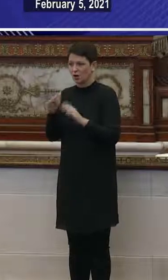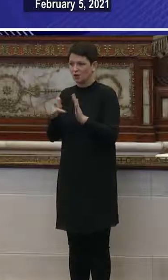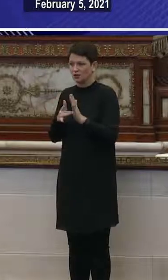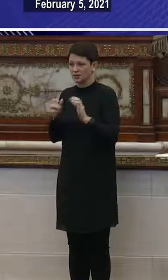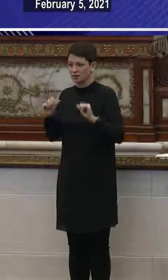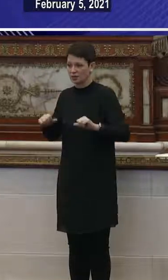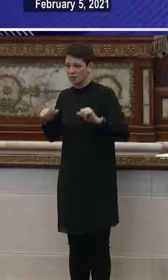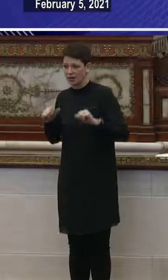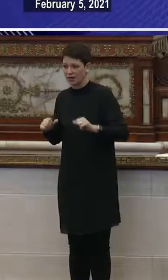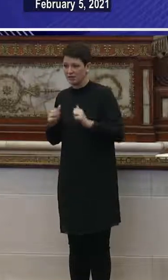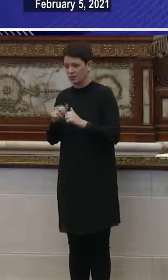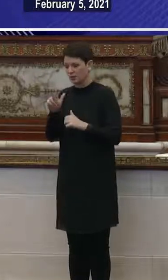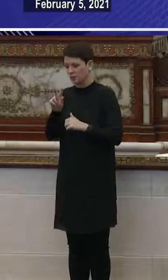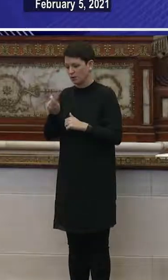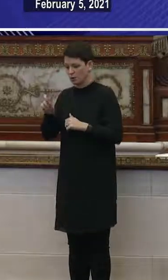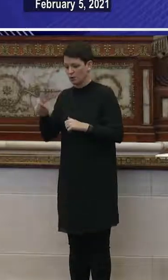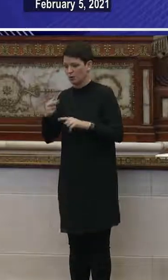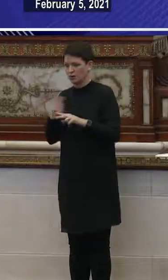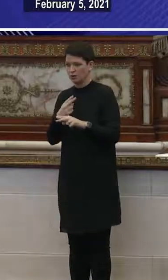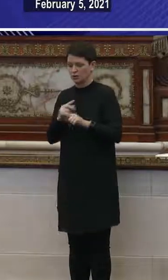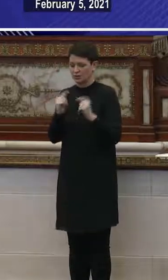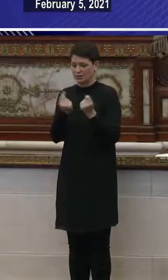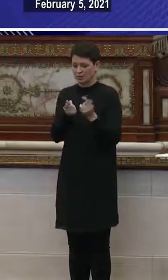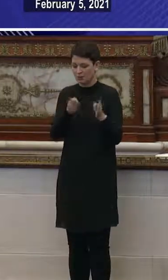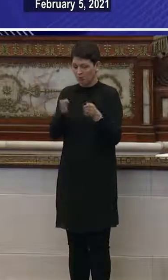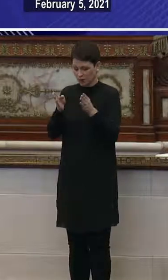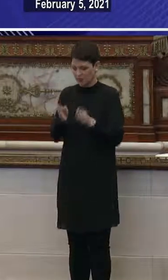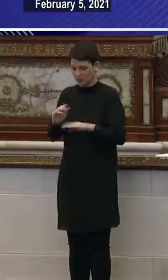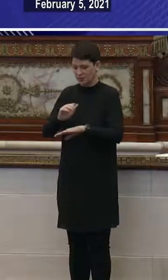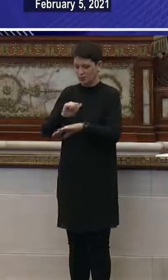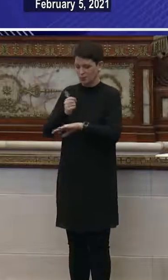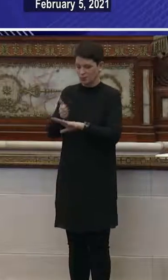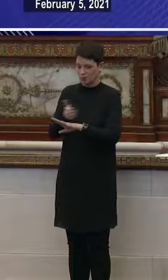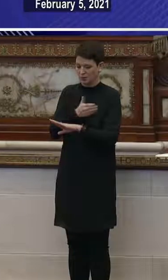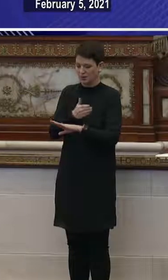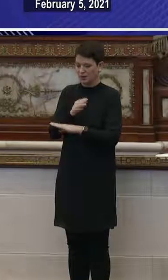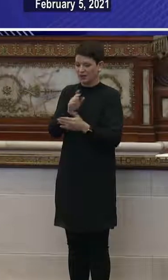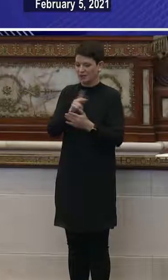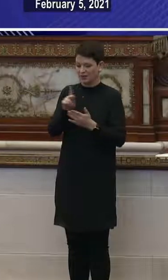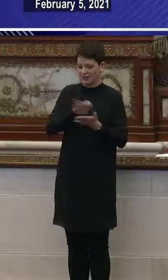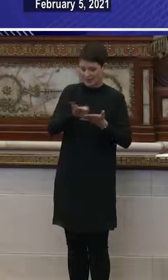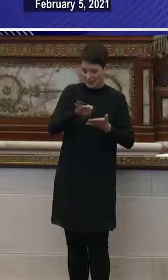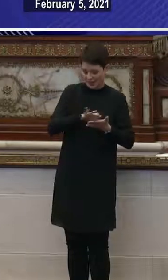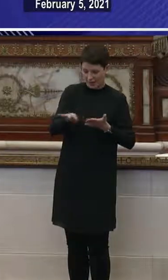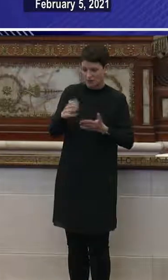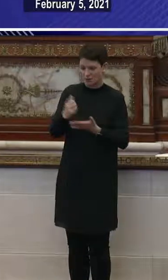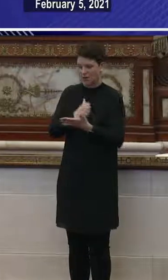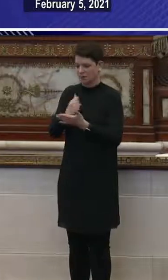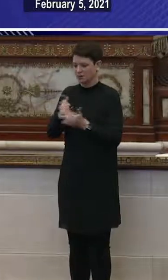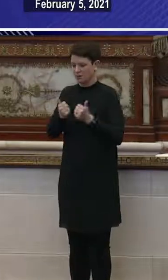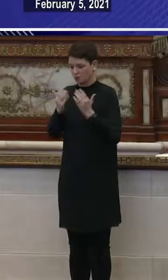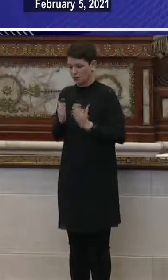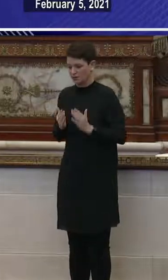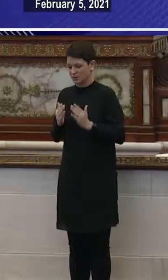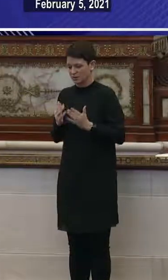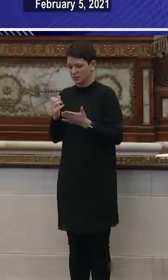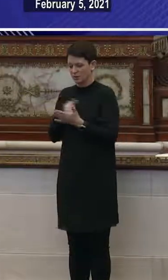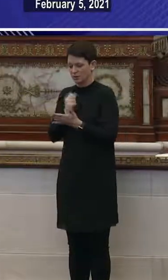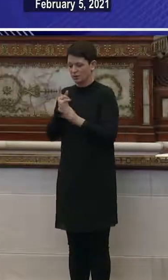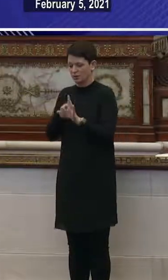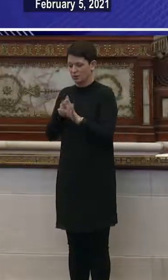assistance of 311 and utilizing the team of organizers previously assigned to Philly Counts that maximized residents' participation in the 2020